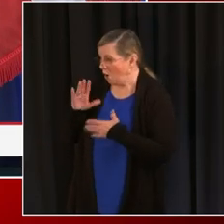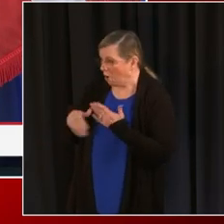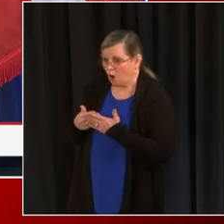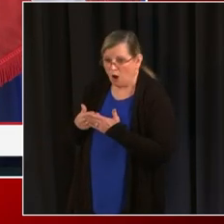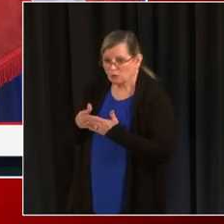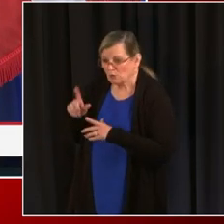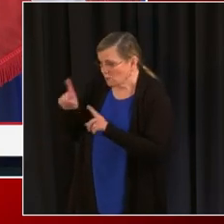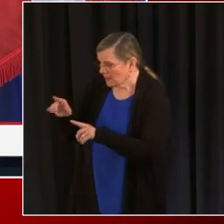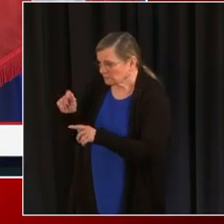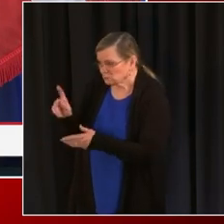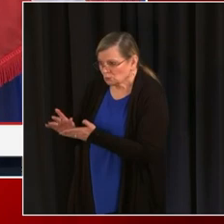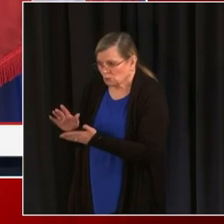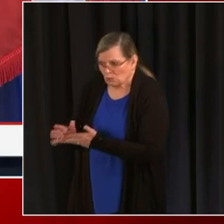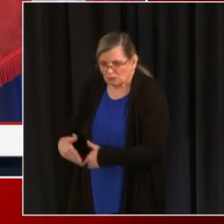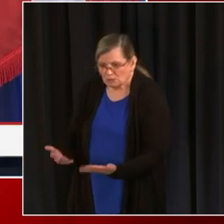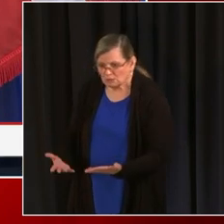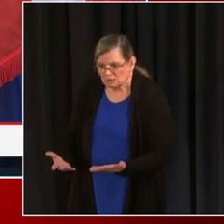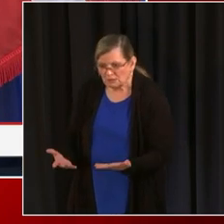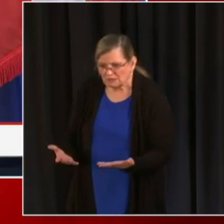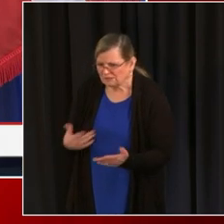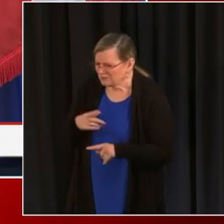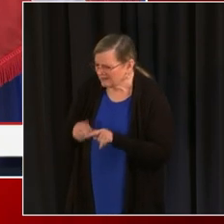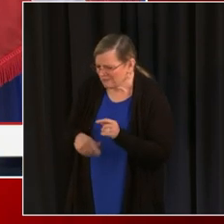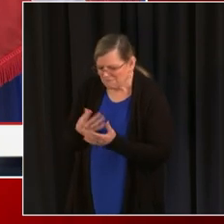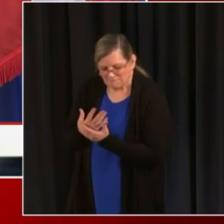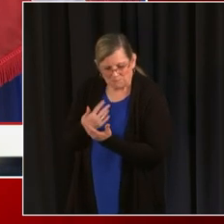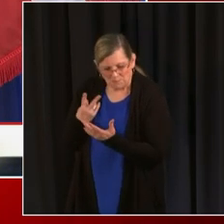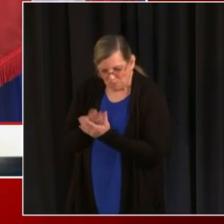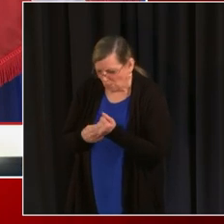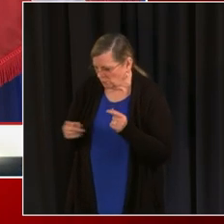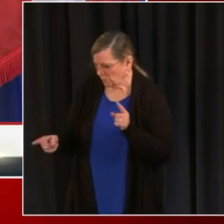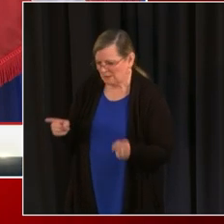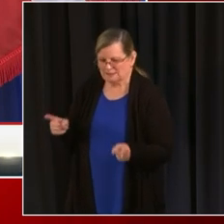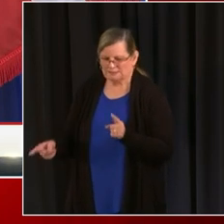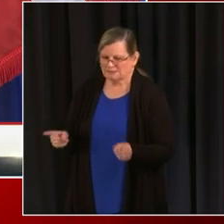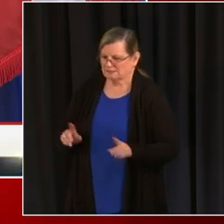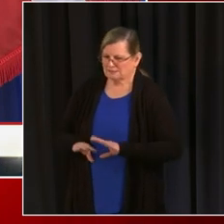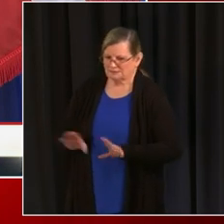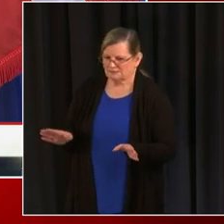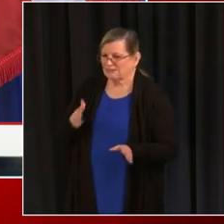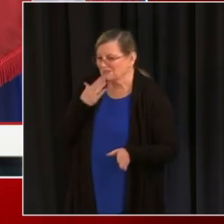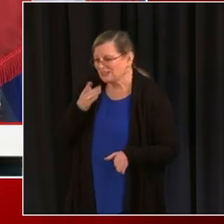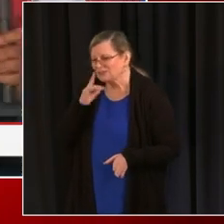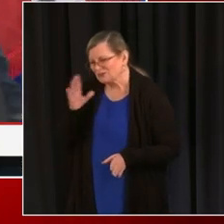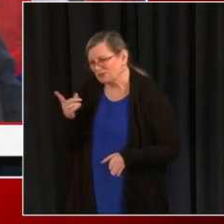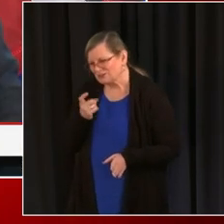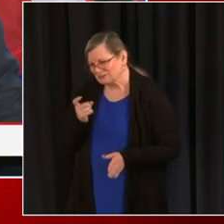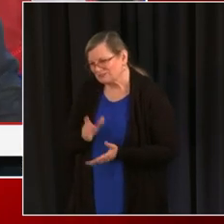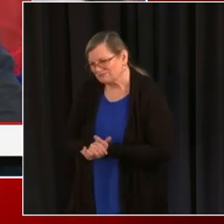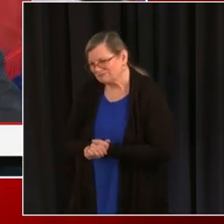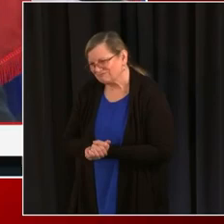deal with every day in this emergency response. And I thank you for your questions.